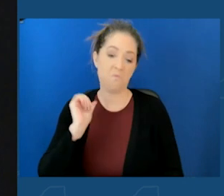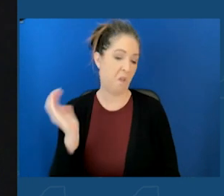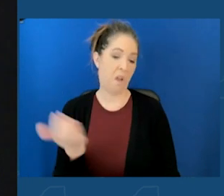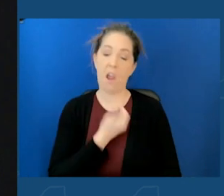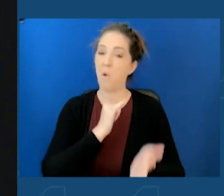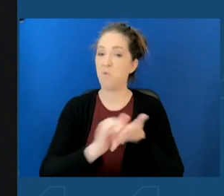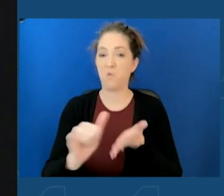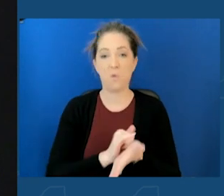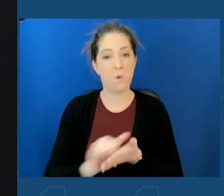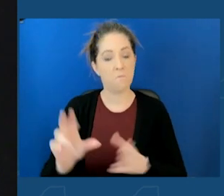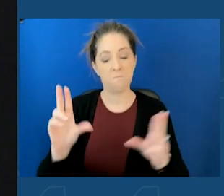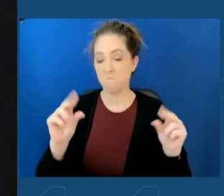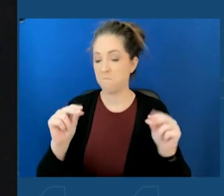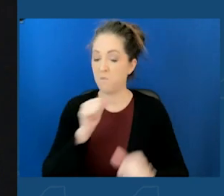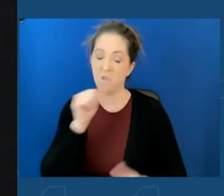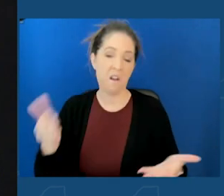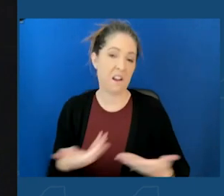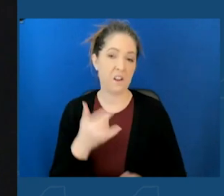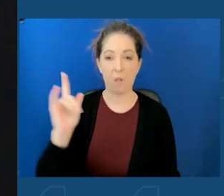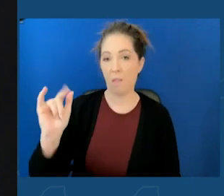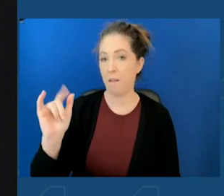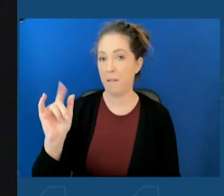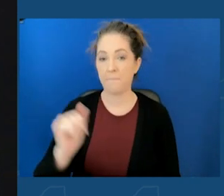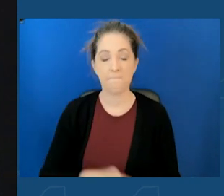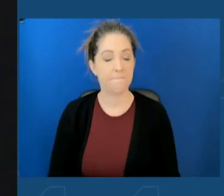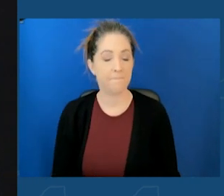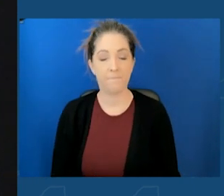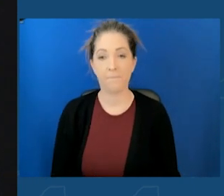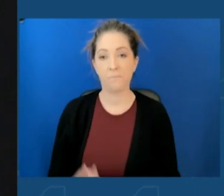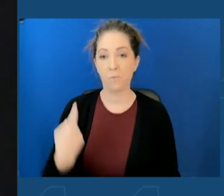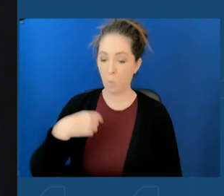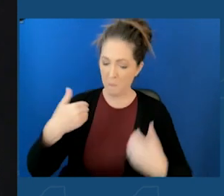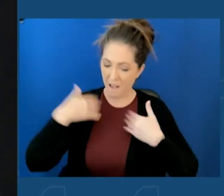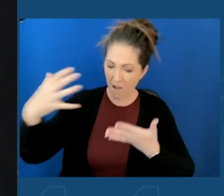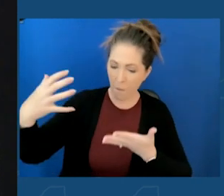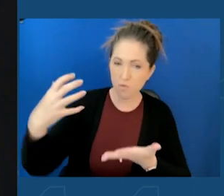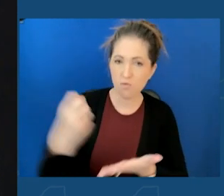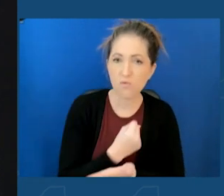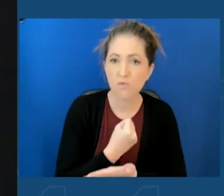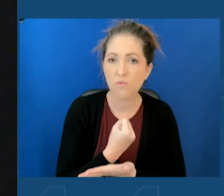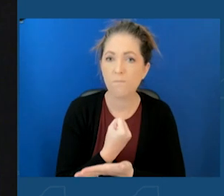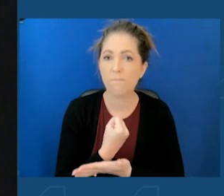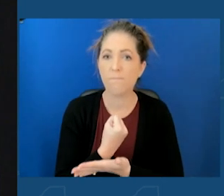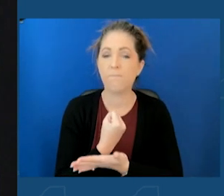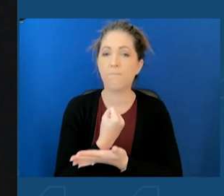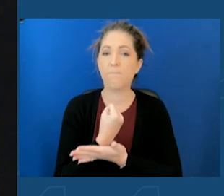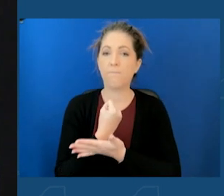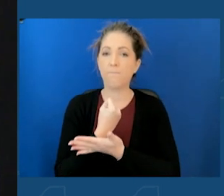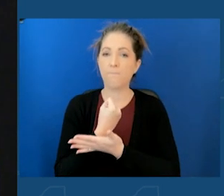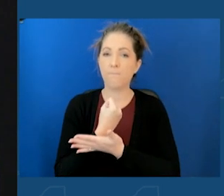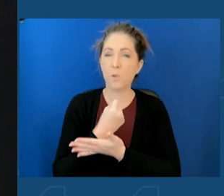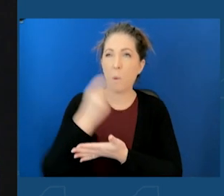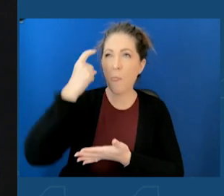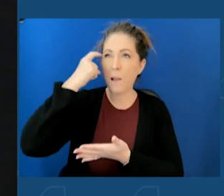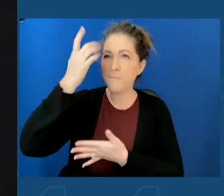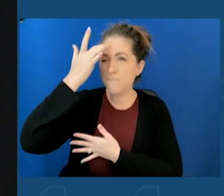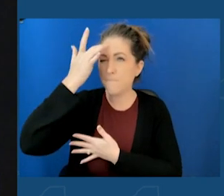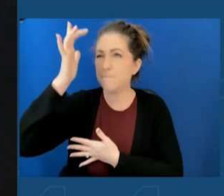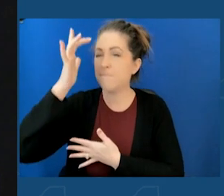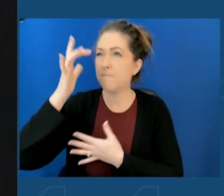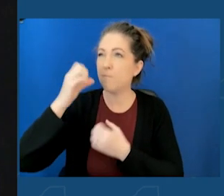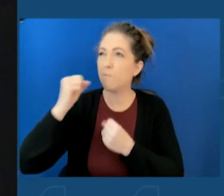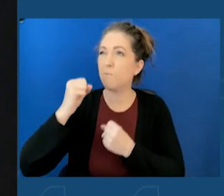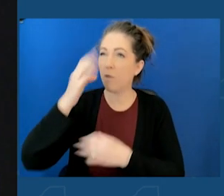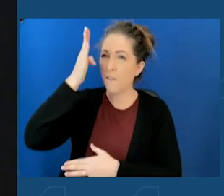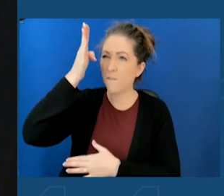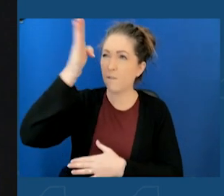not happening here on Long Island. We have the opportunity to seize this moment, to think boldly and go into the future together. And